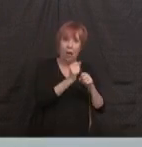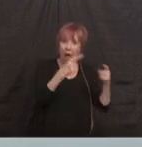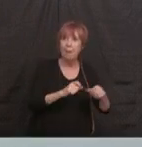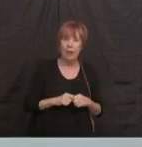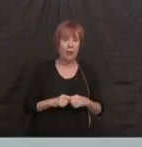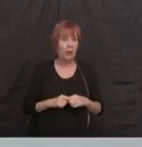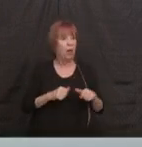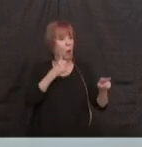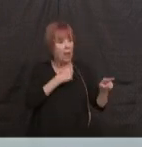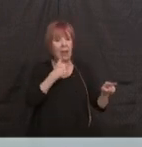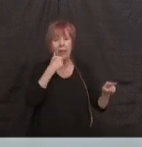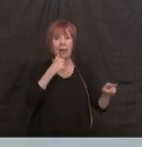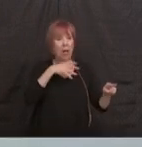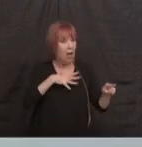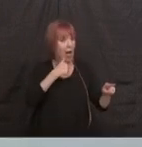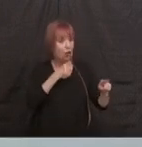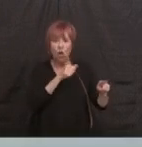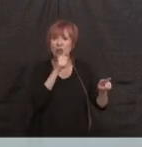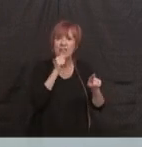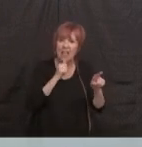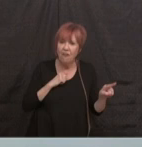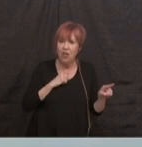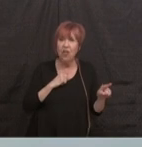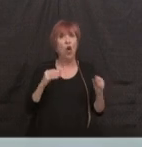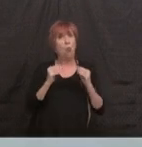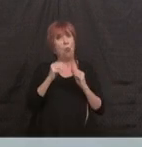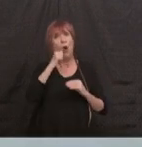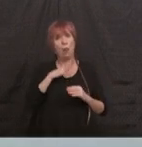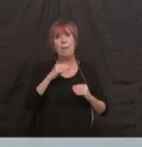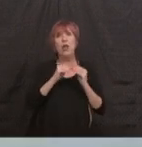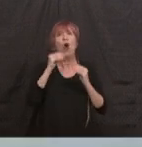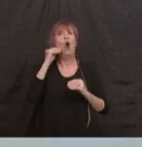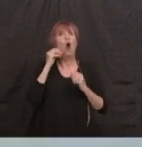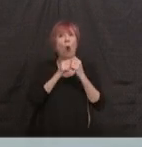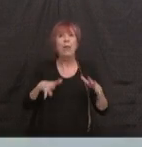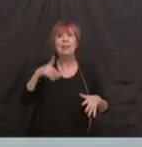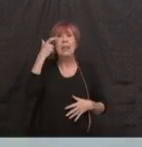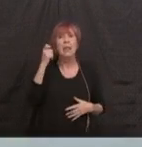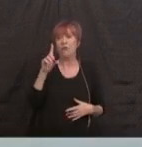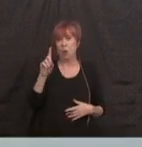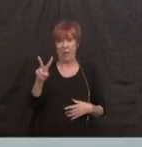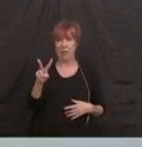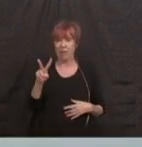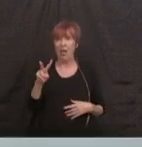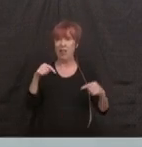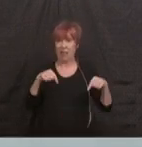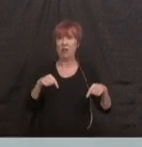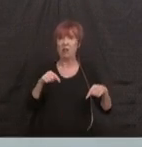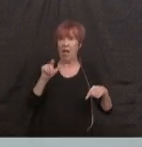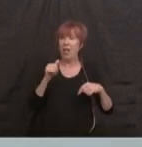women and girls are suffering. You know, more women are homeless because of domestic violence here in Los Angeles